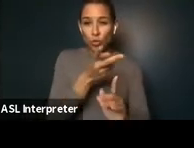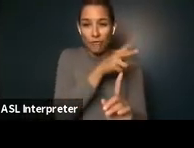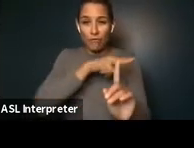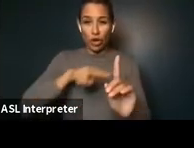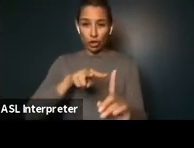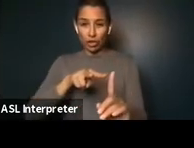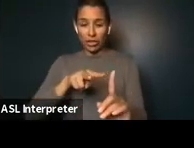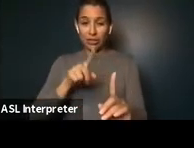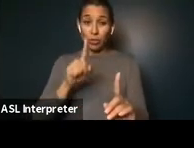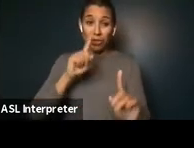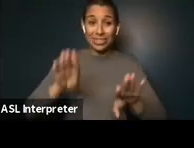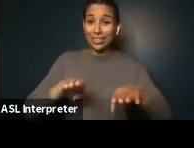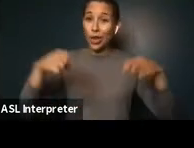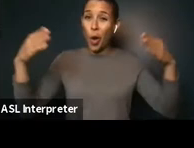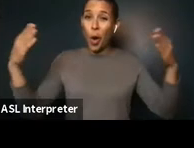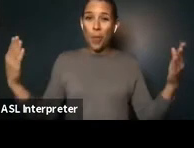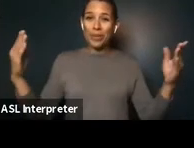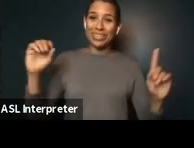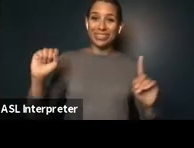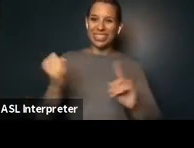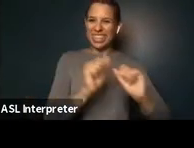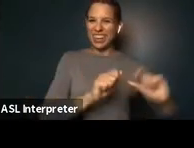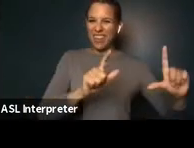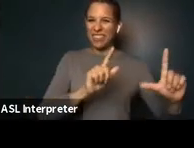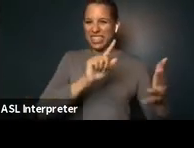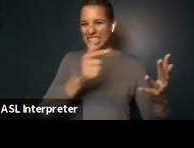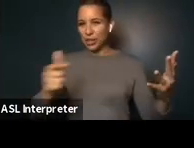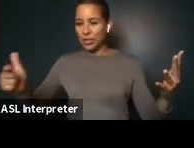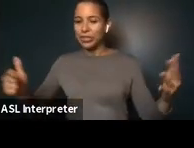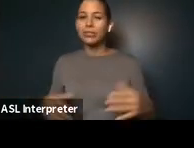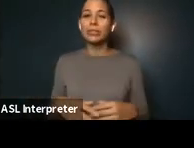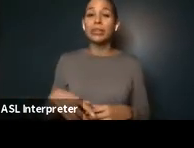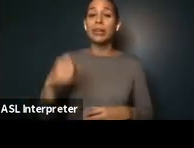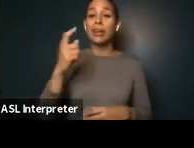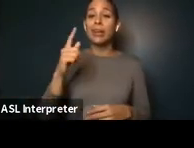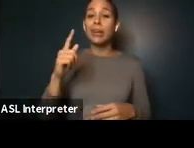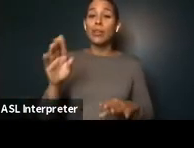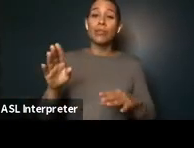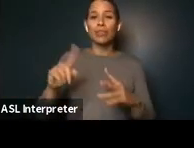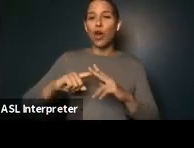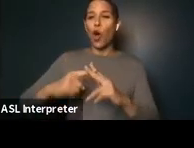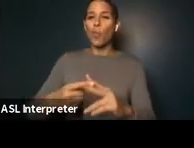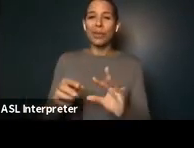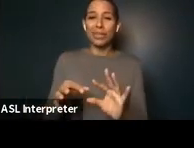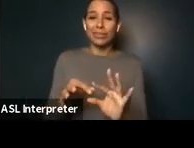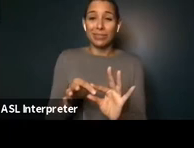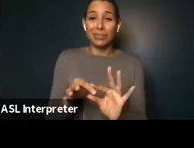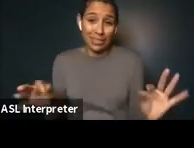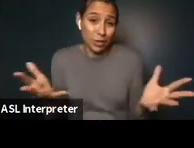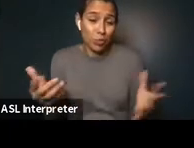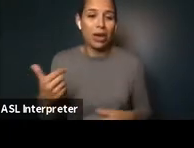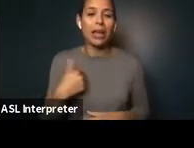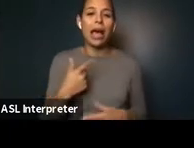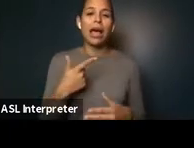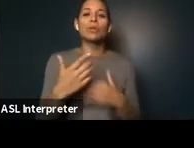scene and the opening sentence is, um, I was, I was lying around lounging around in my bedroom one